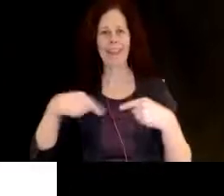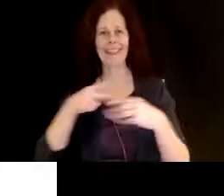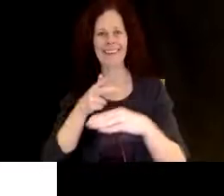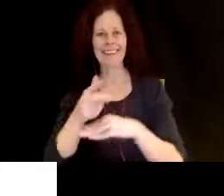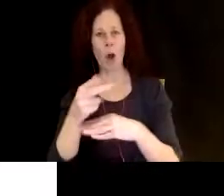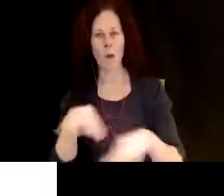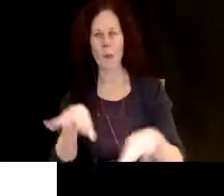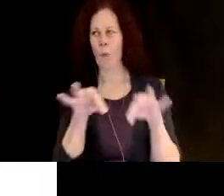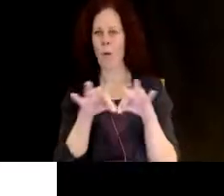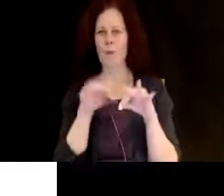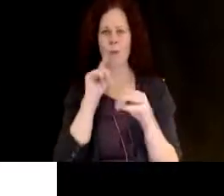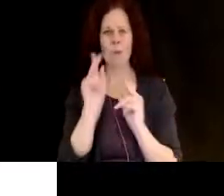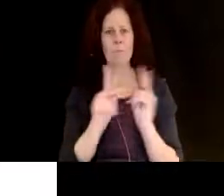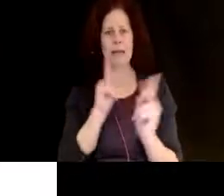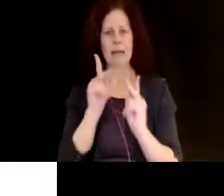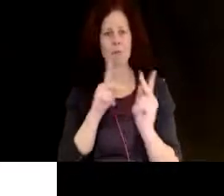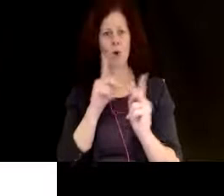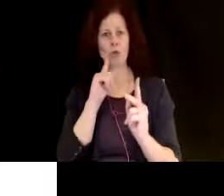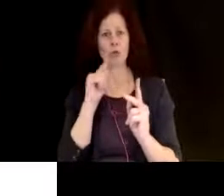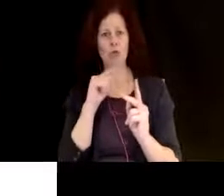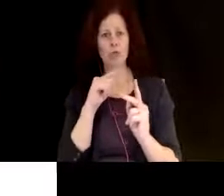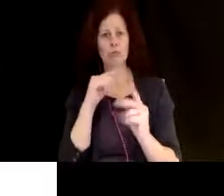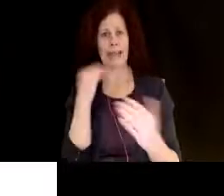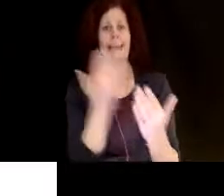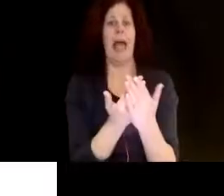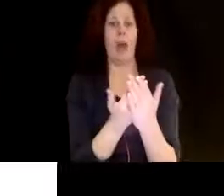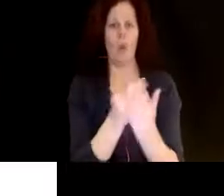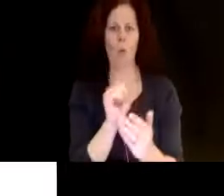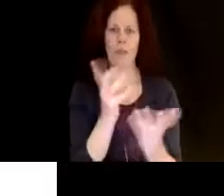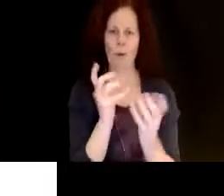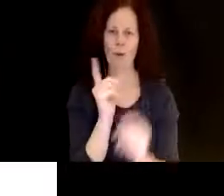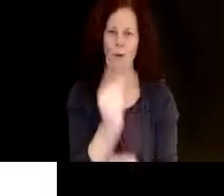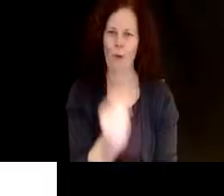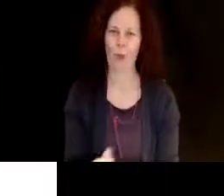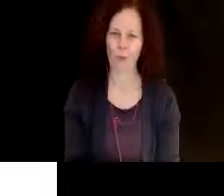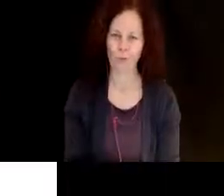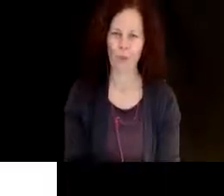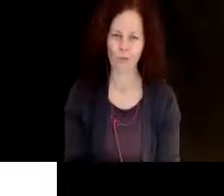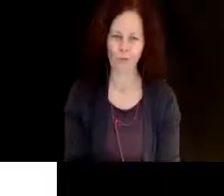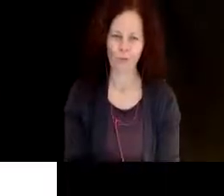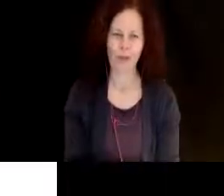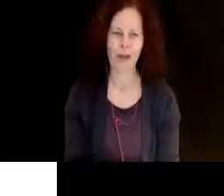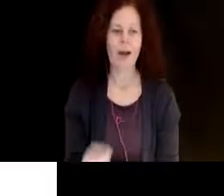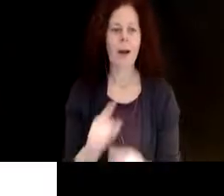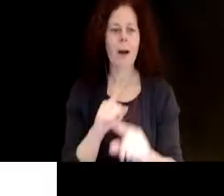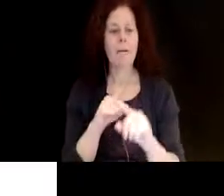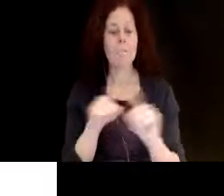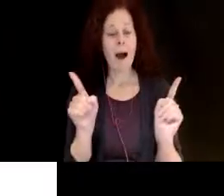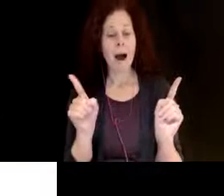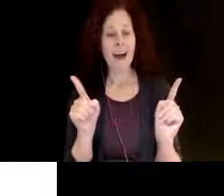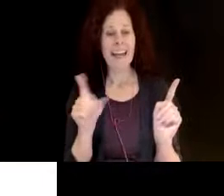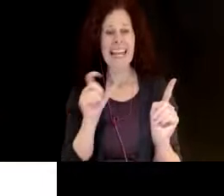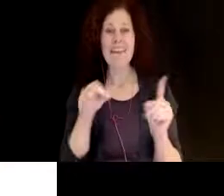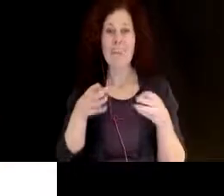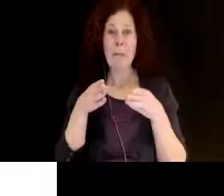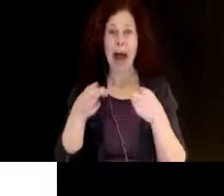of the community. However, pathways that are broken or not built in the ways that are easy for people with disabilities to